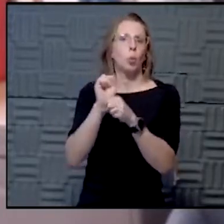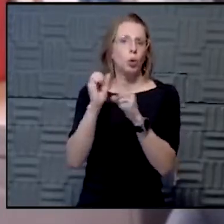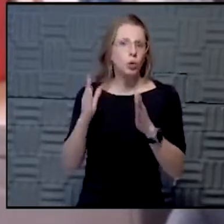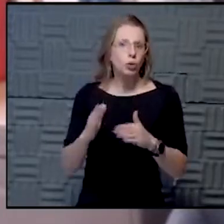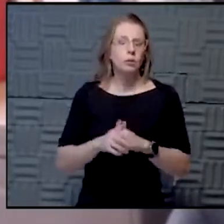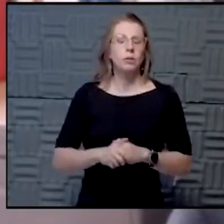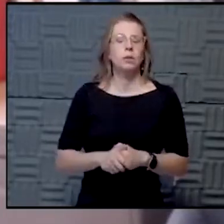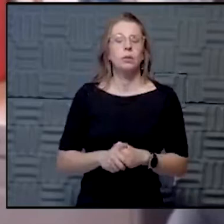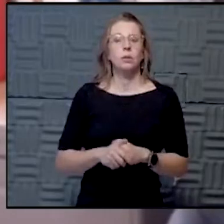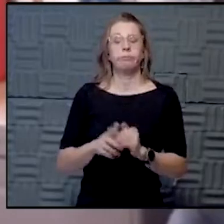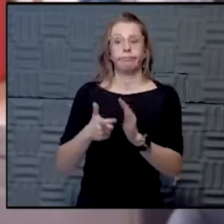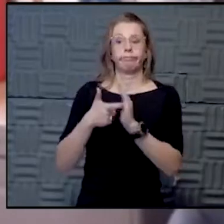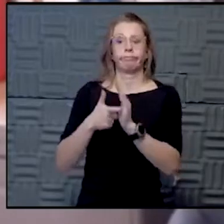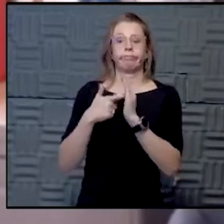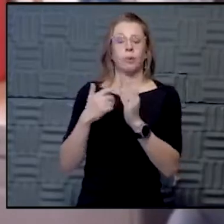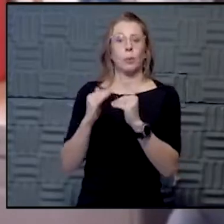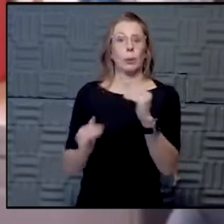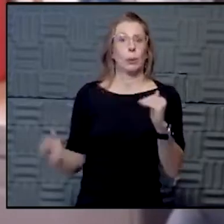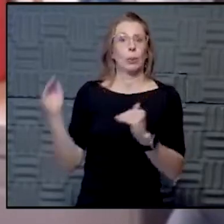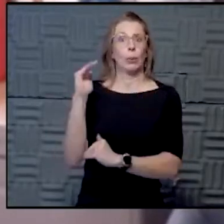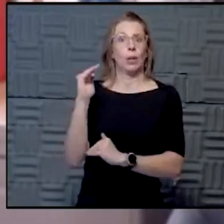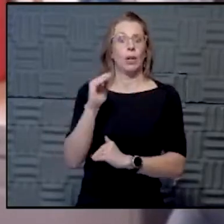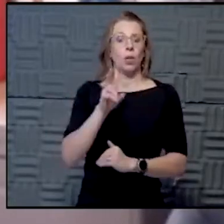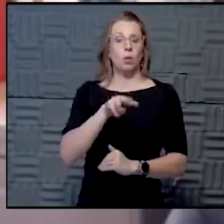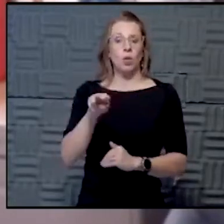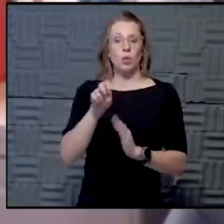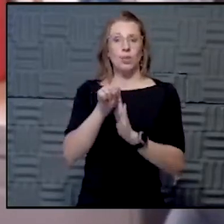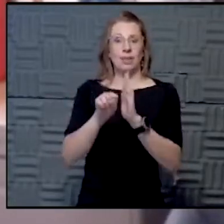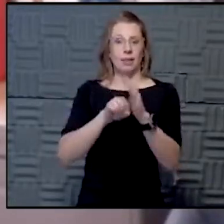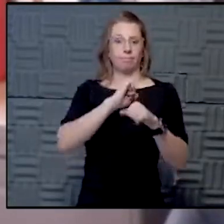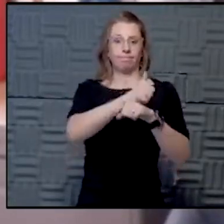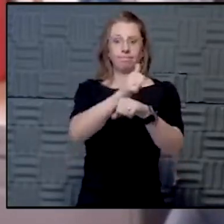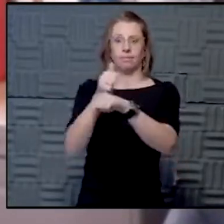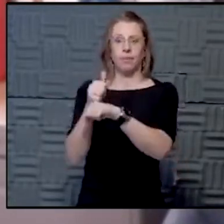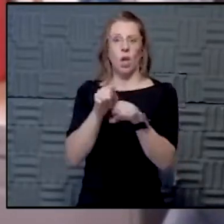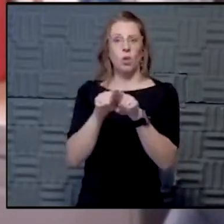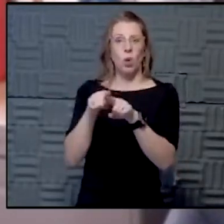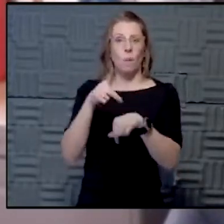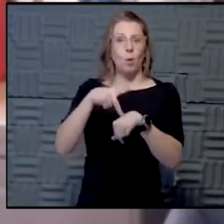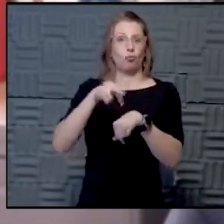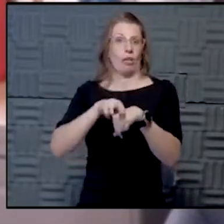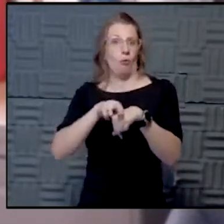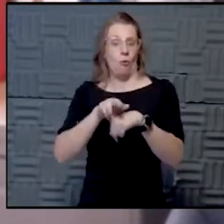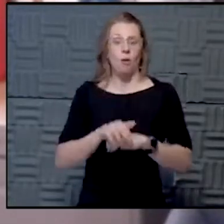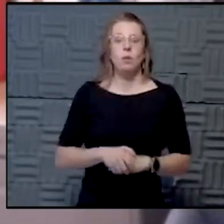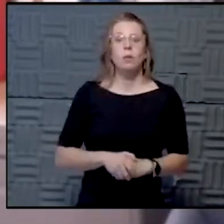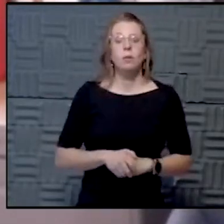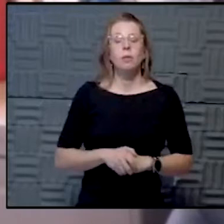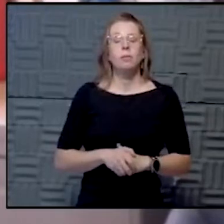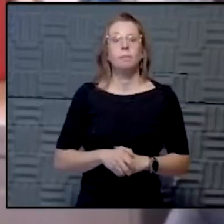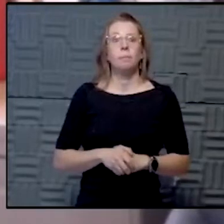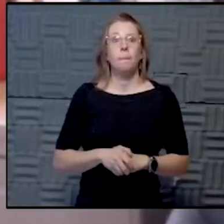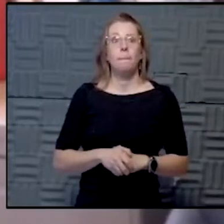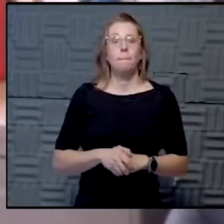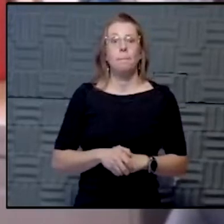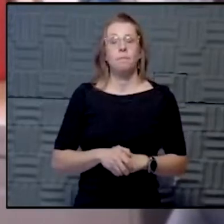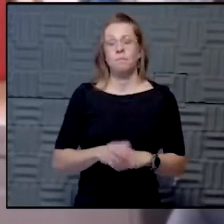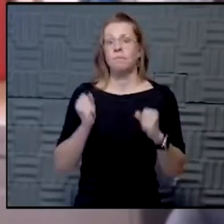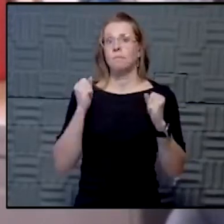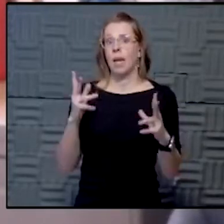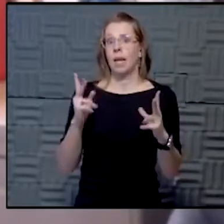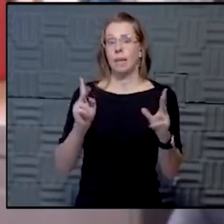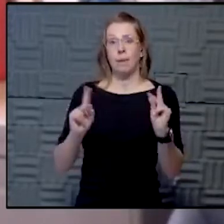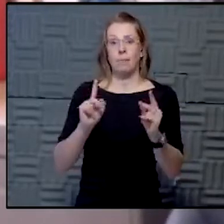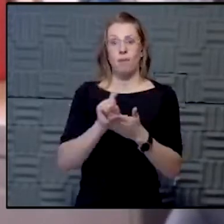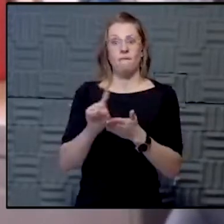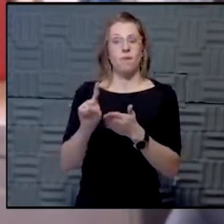than we expected. We're already in 22 states and Puerto Rico, and we get a lot of folks